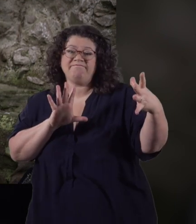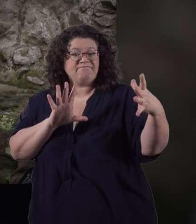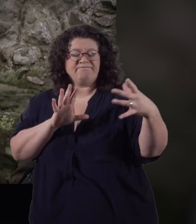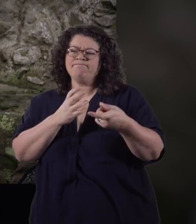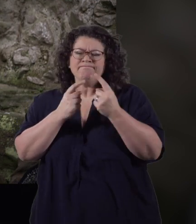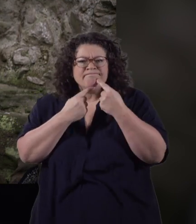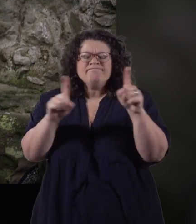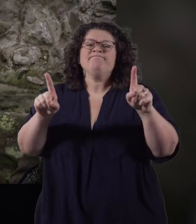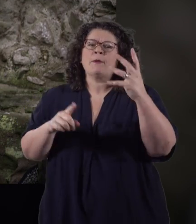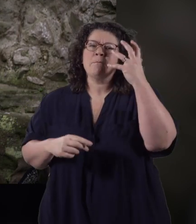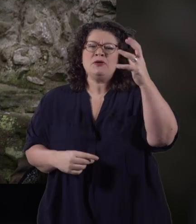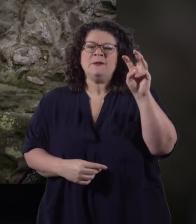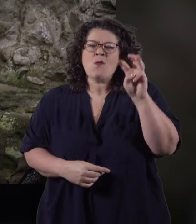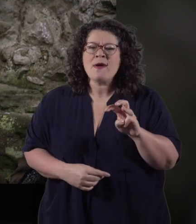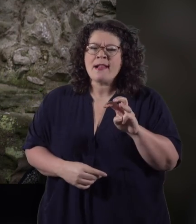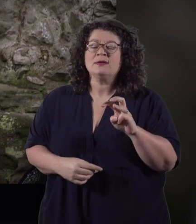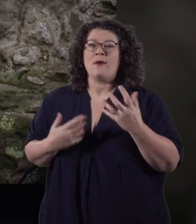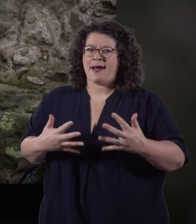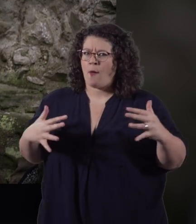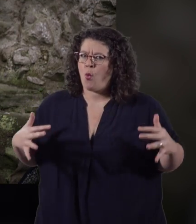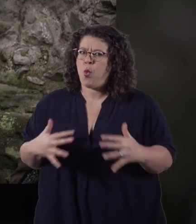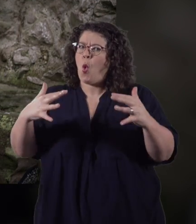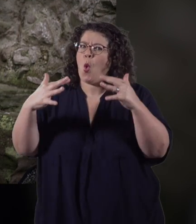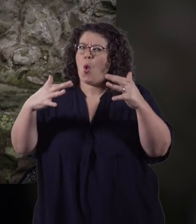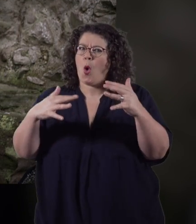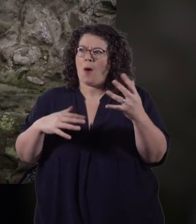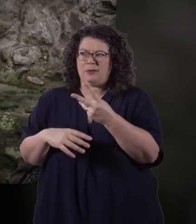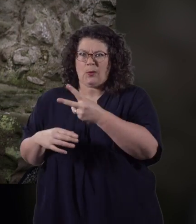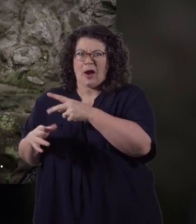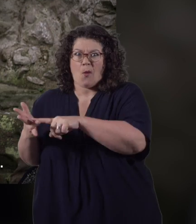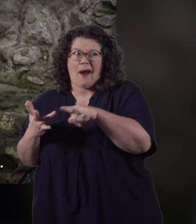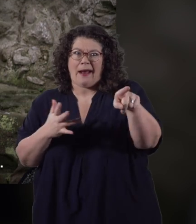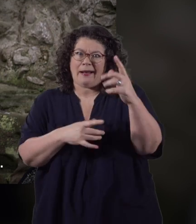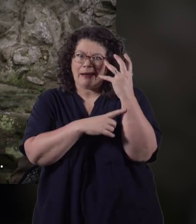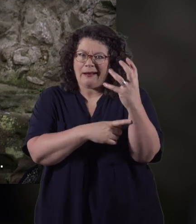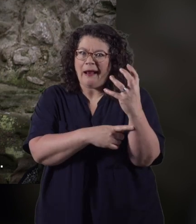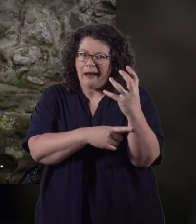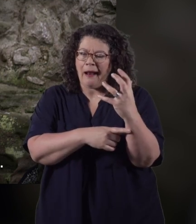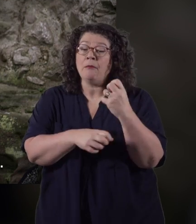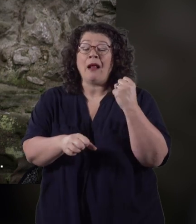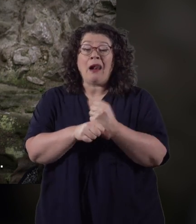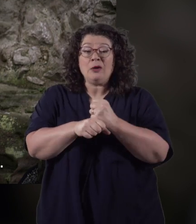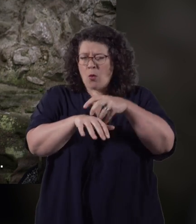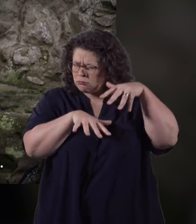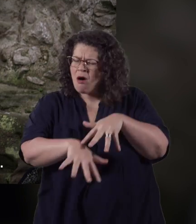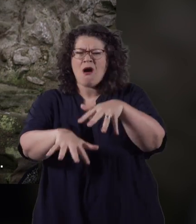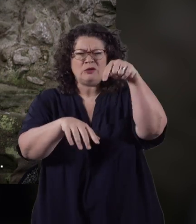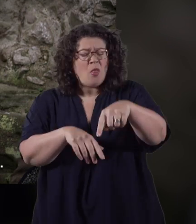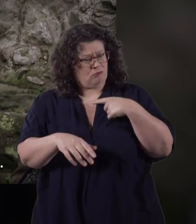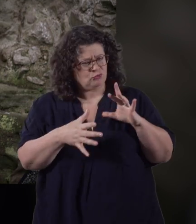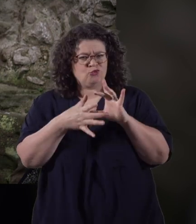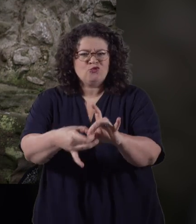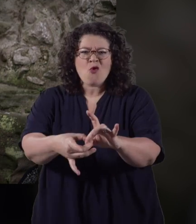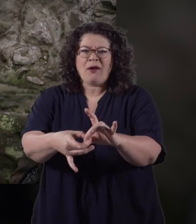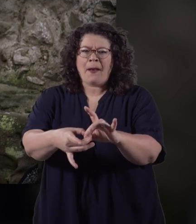himself Prince of Wales. There is now war between him and the king. Glyndŵr marches south, and I, for one, will be joining